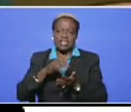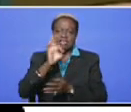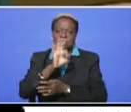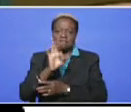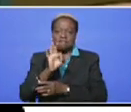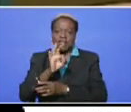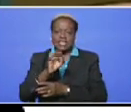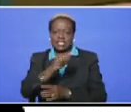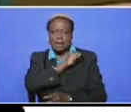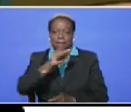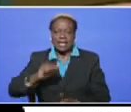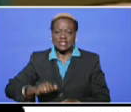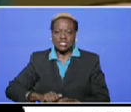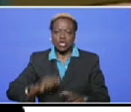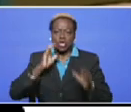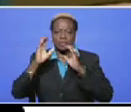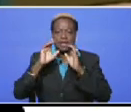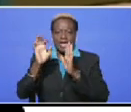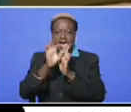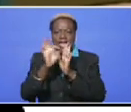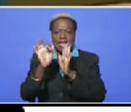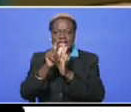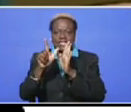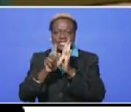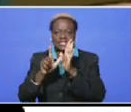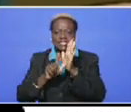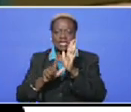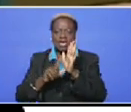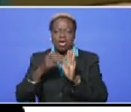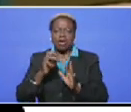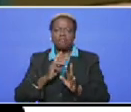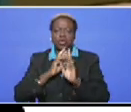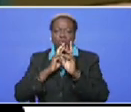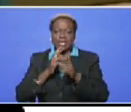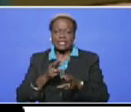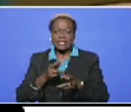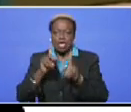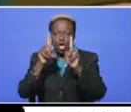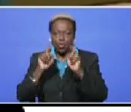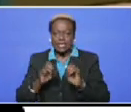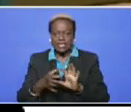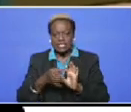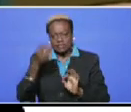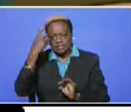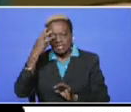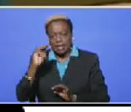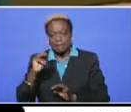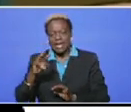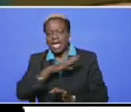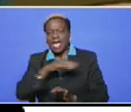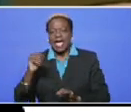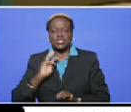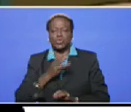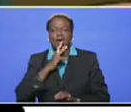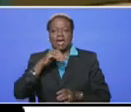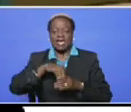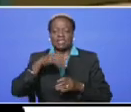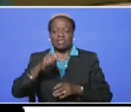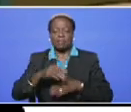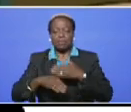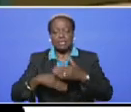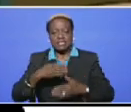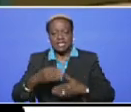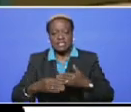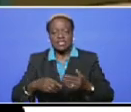communicated a list of requests that are at question for them, and we are in the process right now